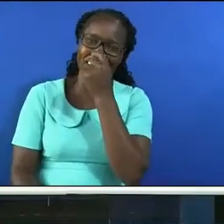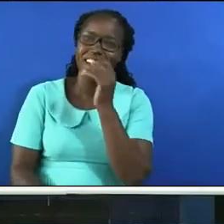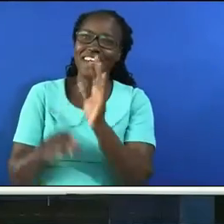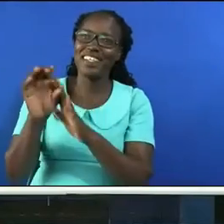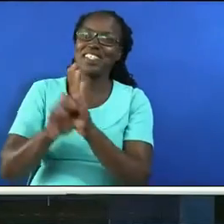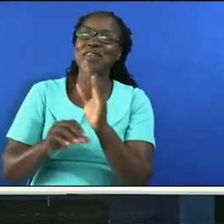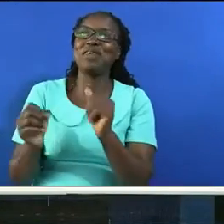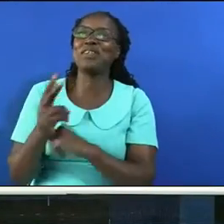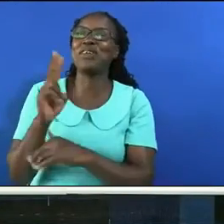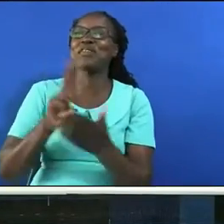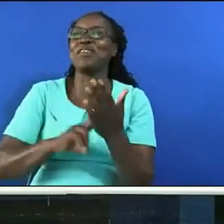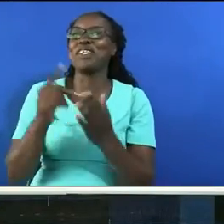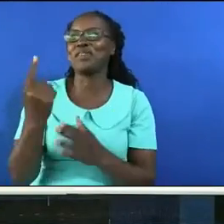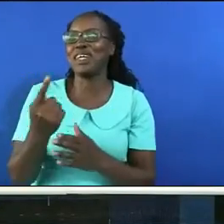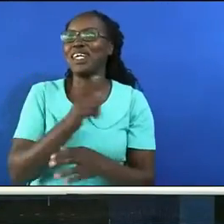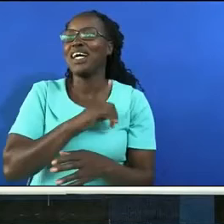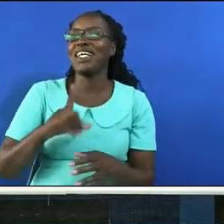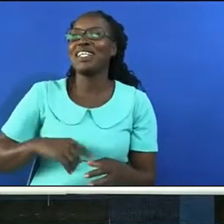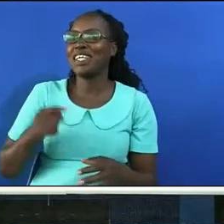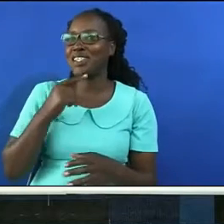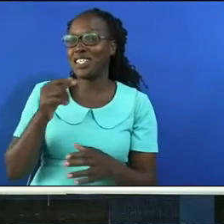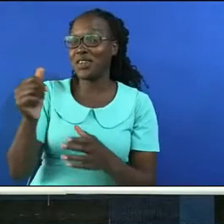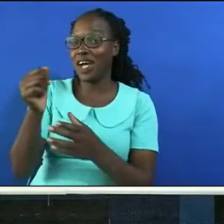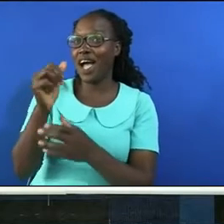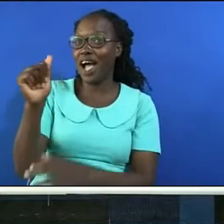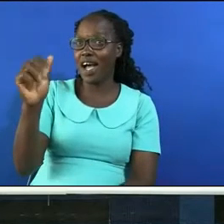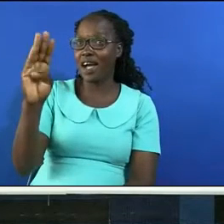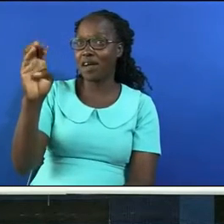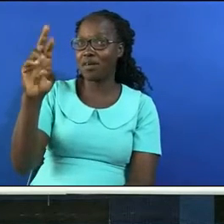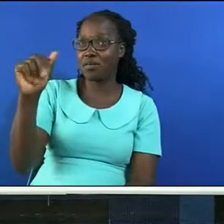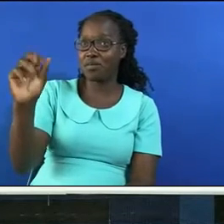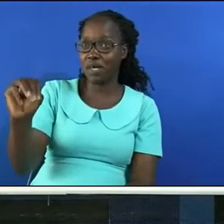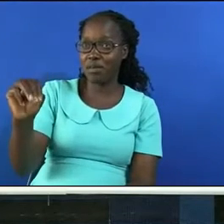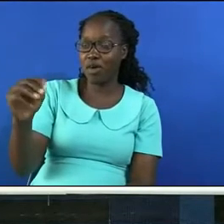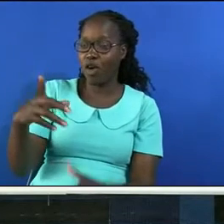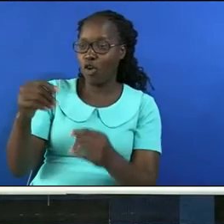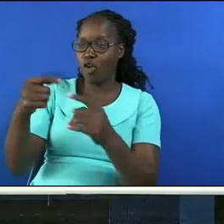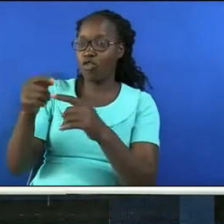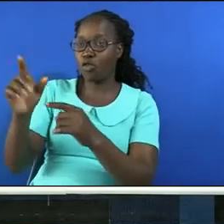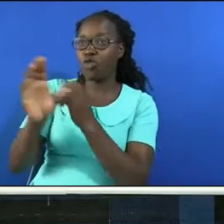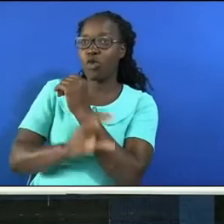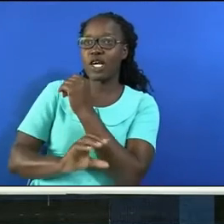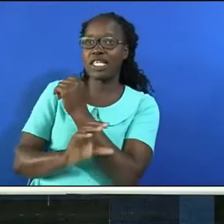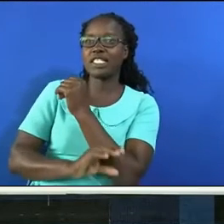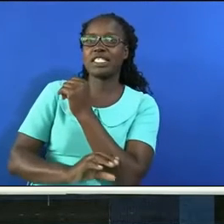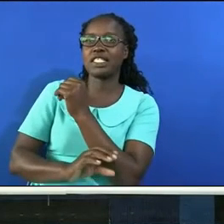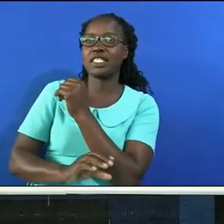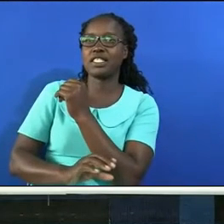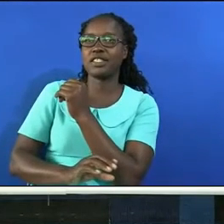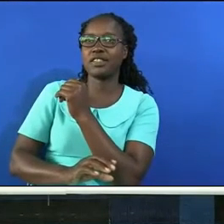Genesis chapter 12 verse 1. The Lord said to Abraham, go from your country.